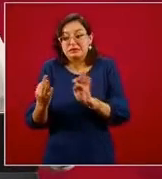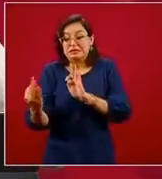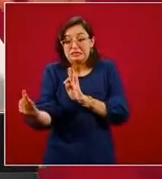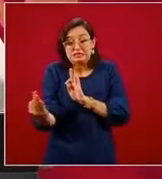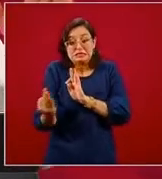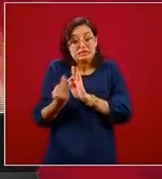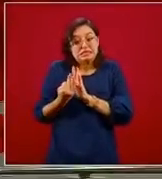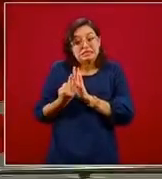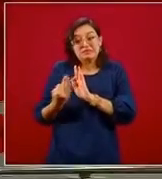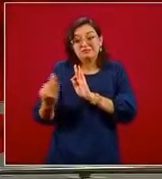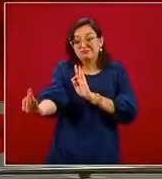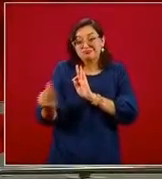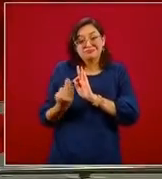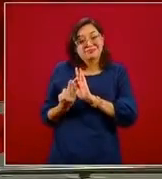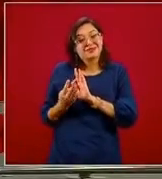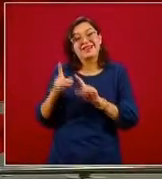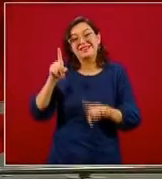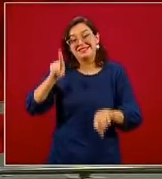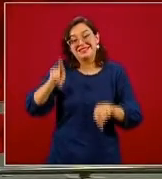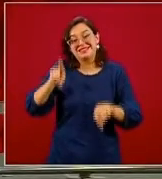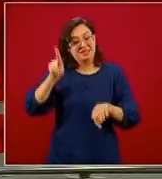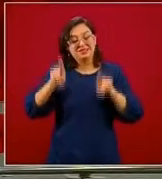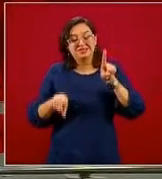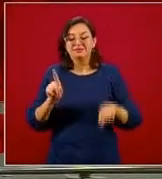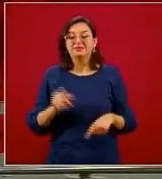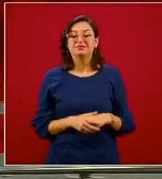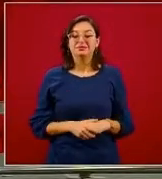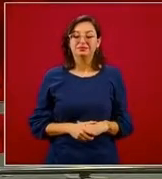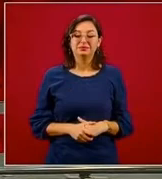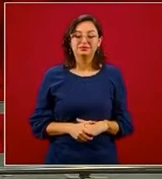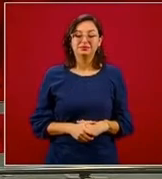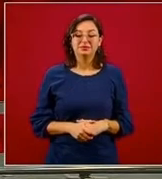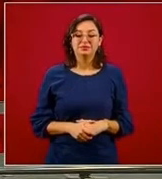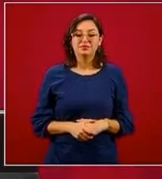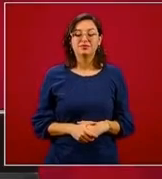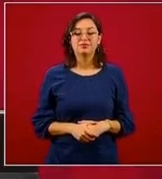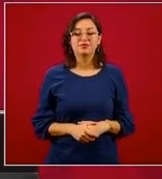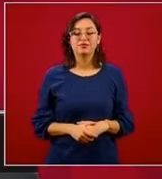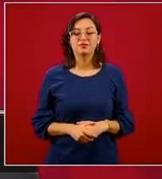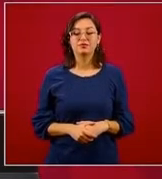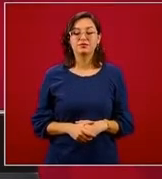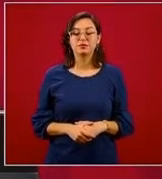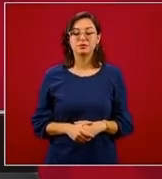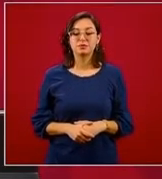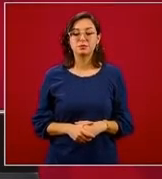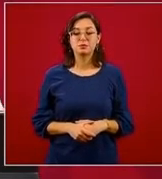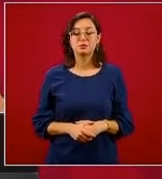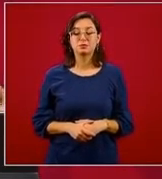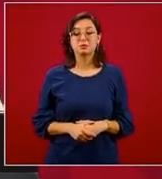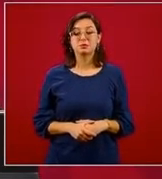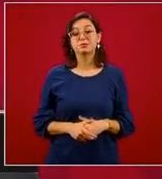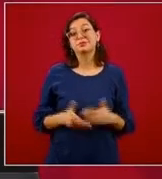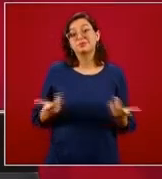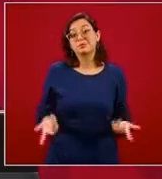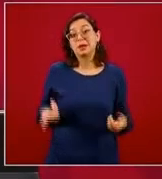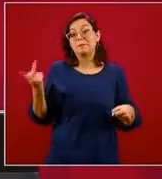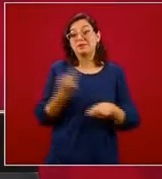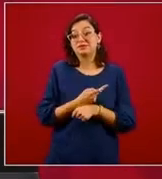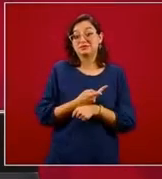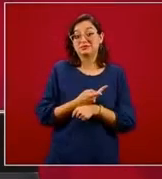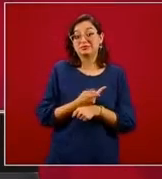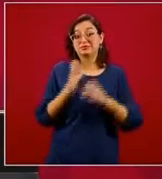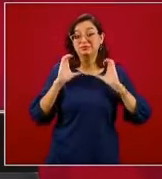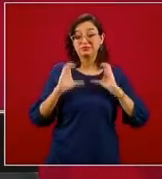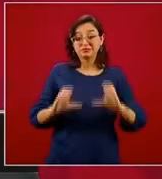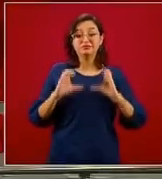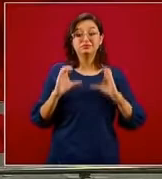sometimes o menor closeness, the greater tiene distintos closeness, propósitos. well, it's for Y certain purposes. a lo que voy es que en términos de So what I'm prevención